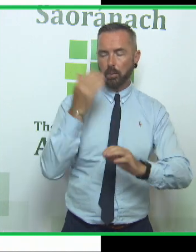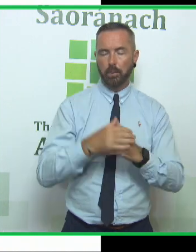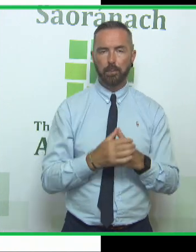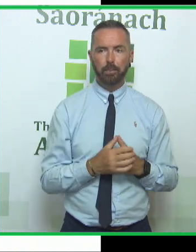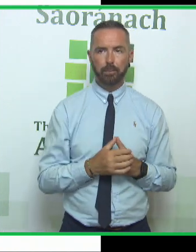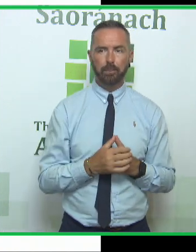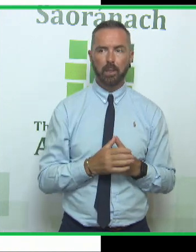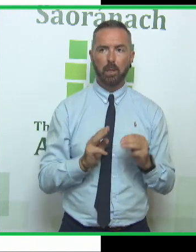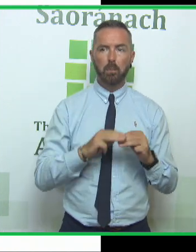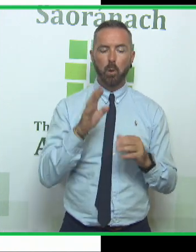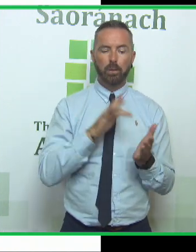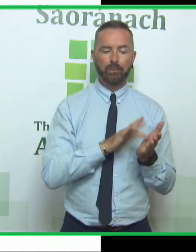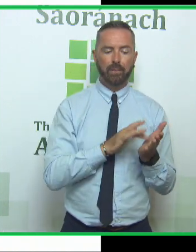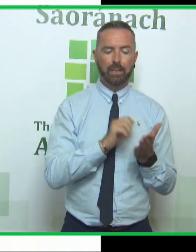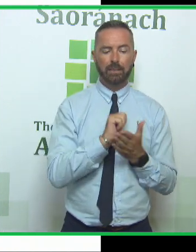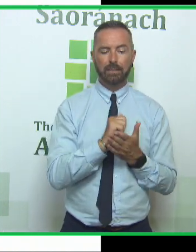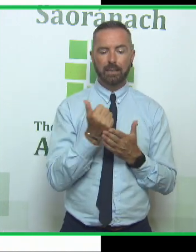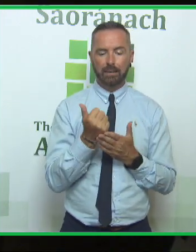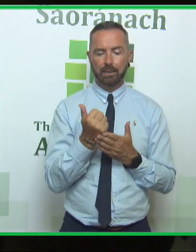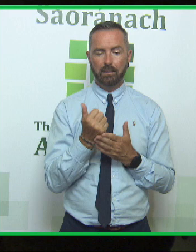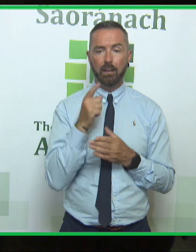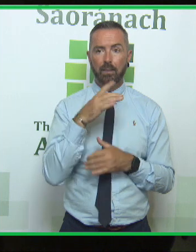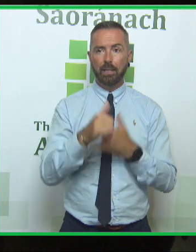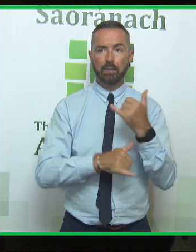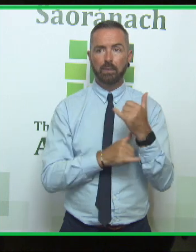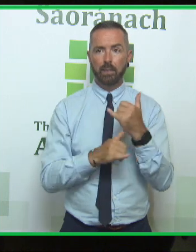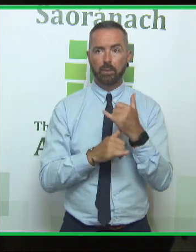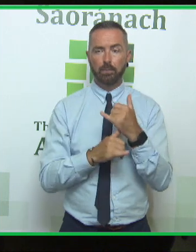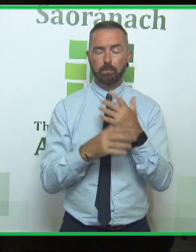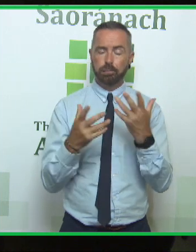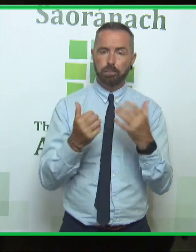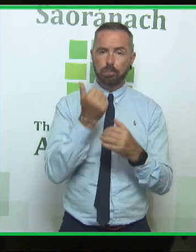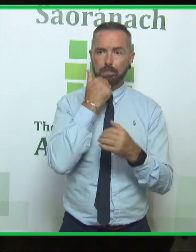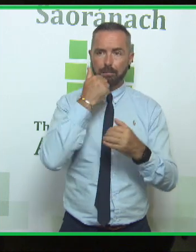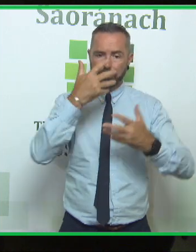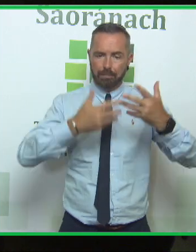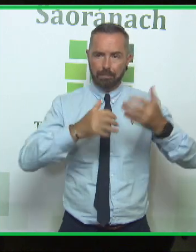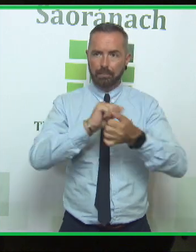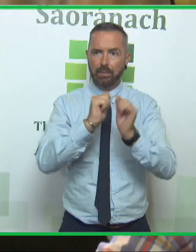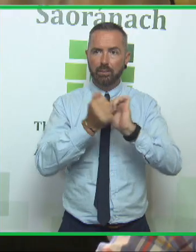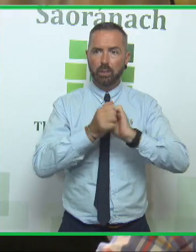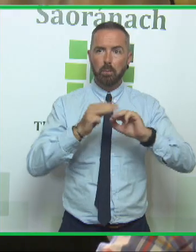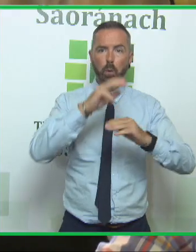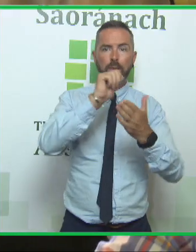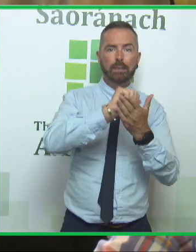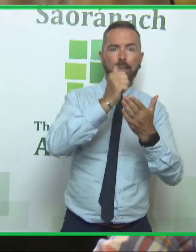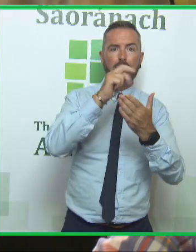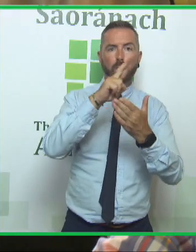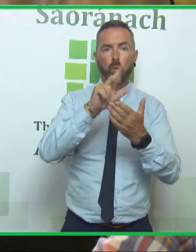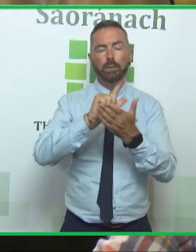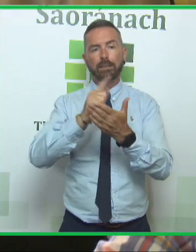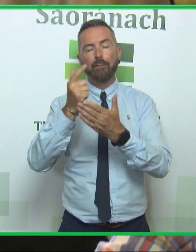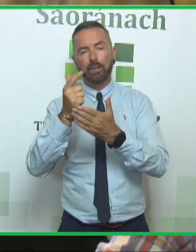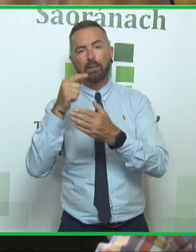So most of them were 15, 16. This year's stats to date have shifted that to the greater number being 16 or 17, but it's